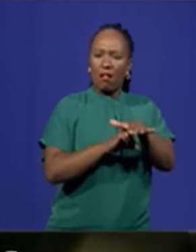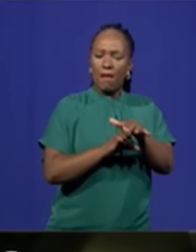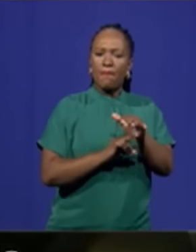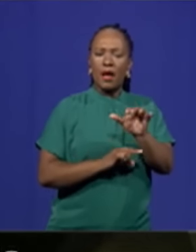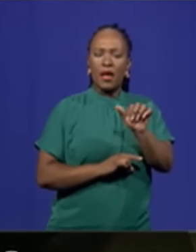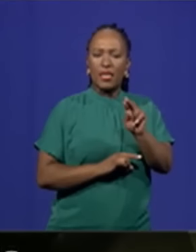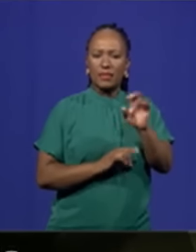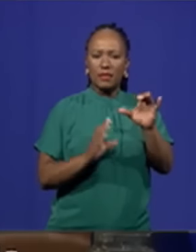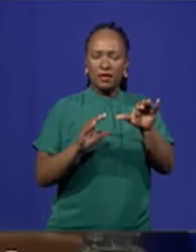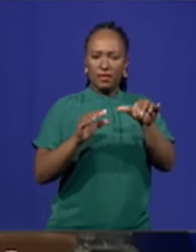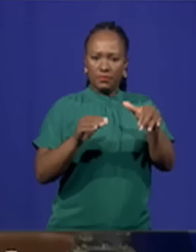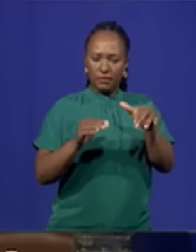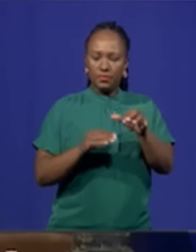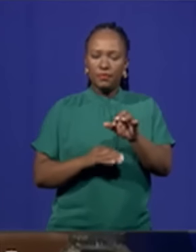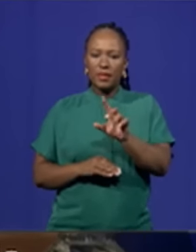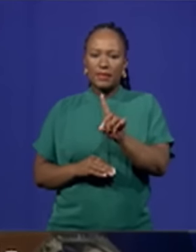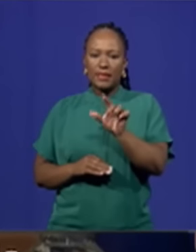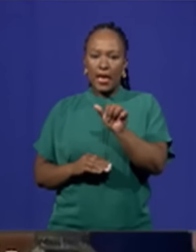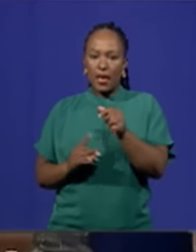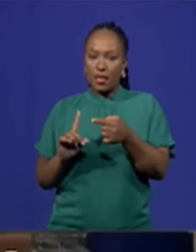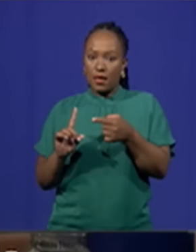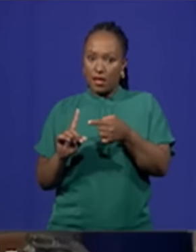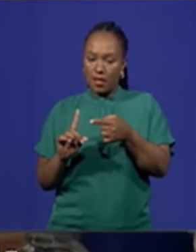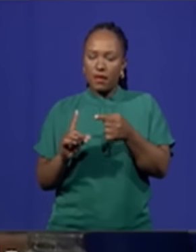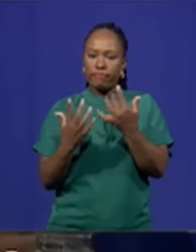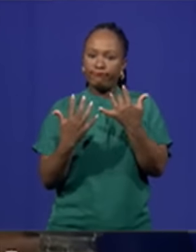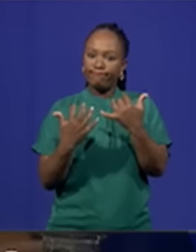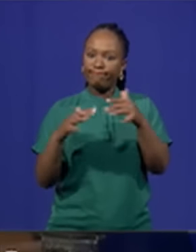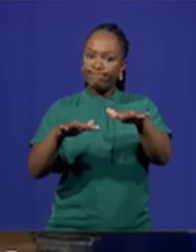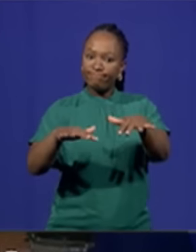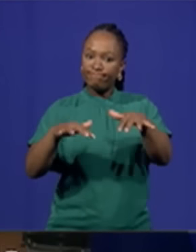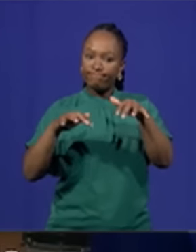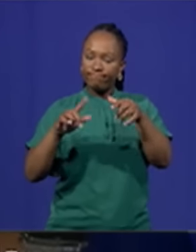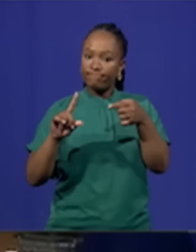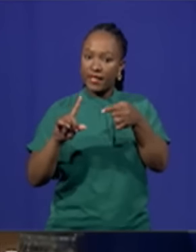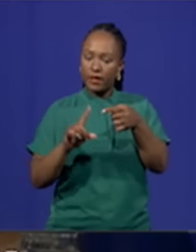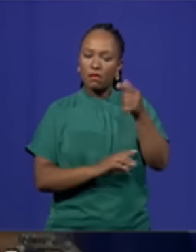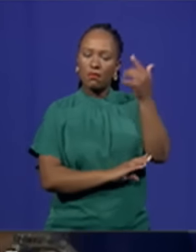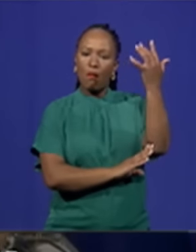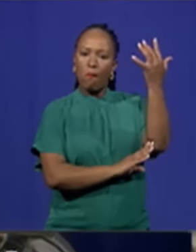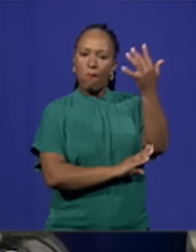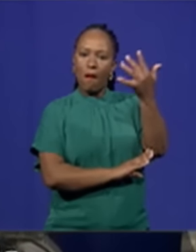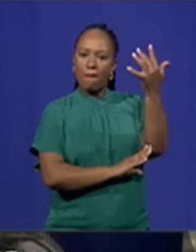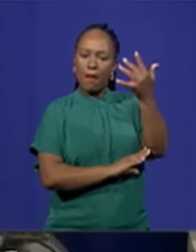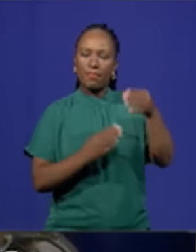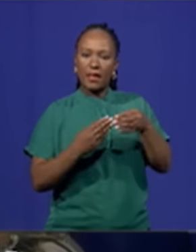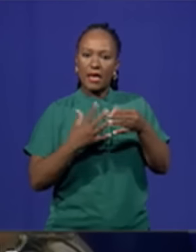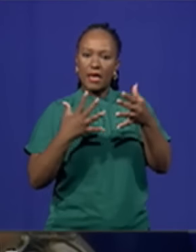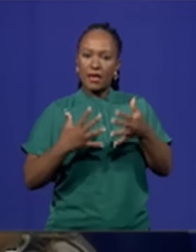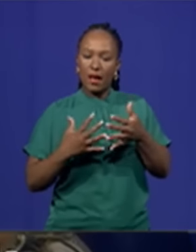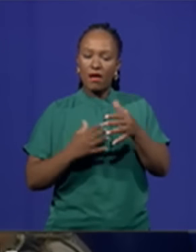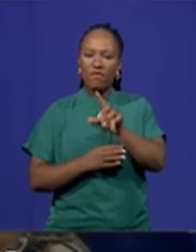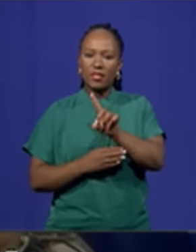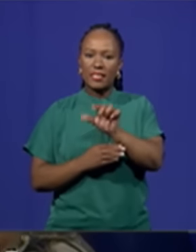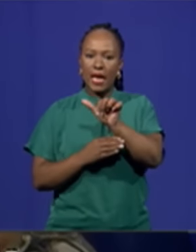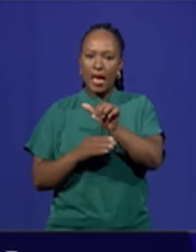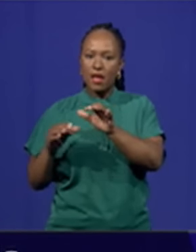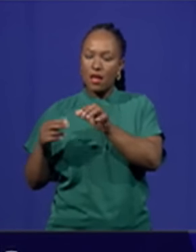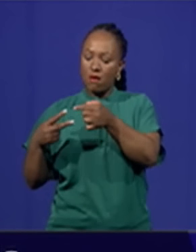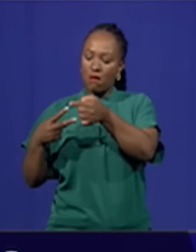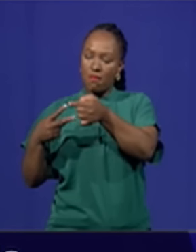ya pulo ya kokwano ya DA, Steenhuisen o tshwaetse ka ga boeteledipele jwa gagwe jwa DA dipaka tse